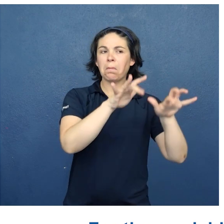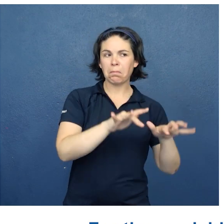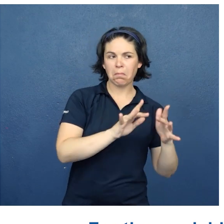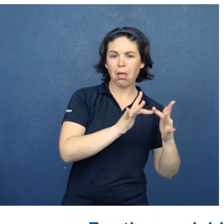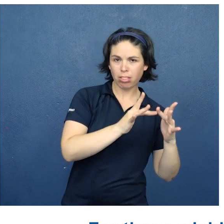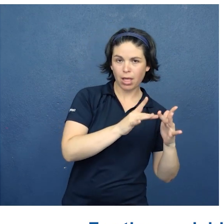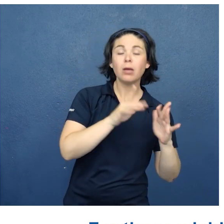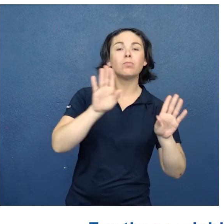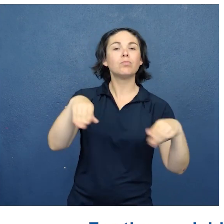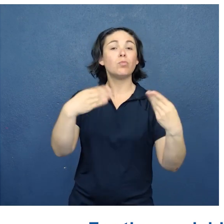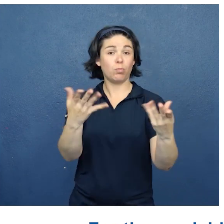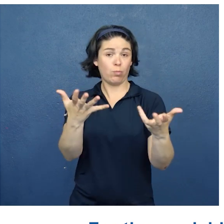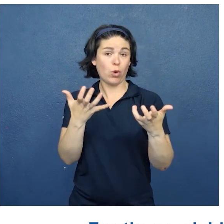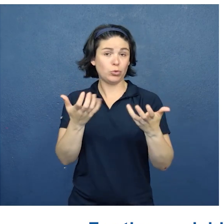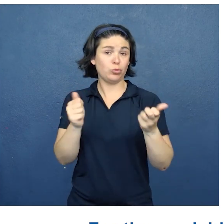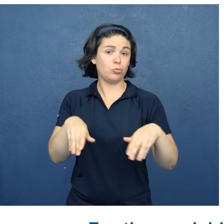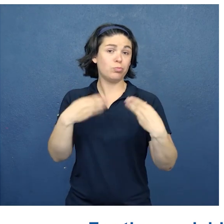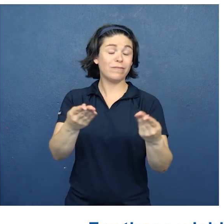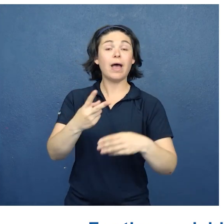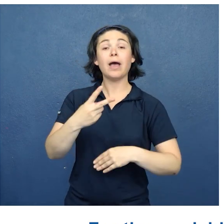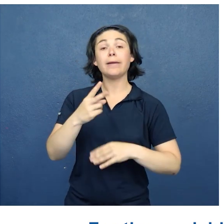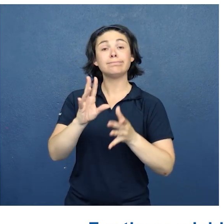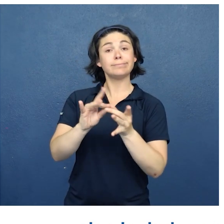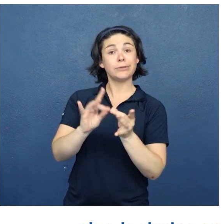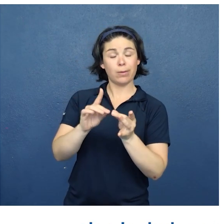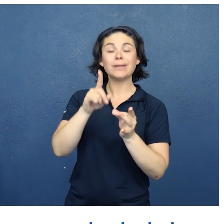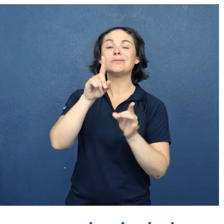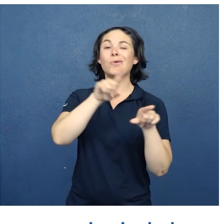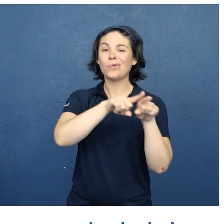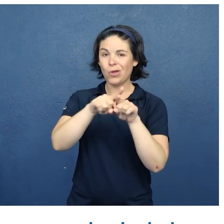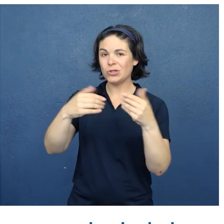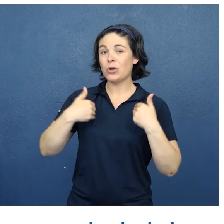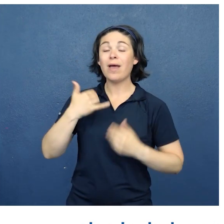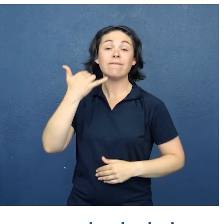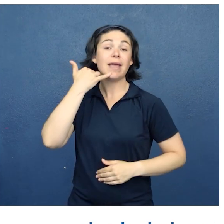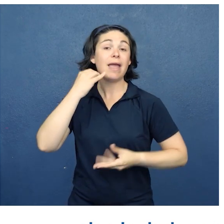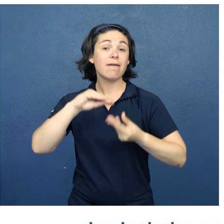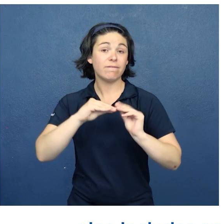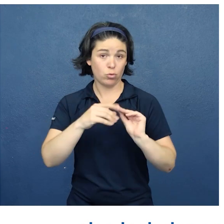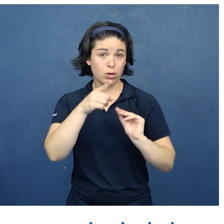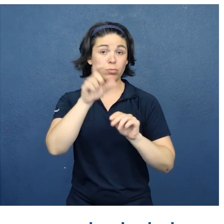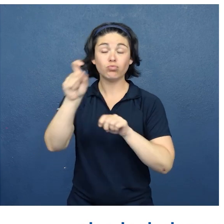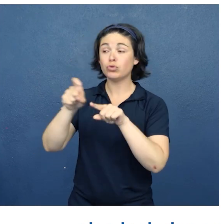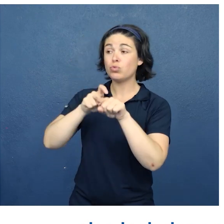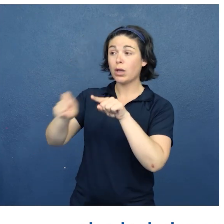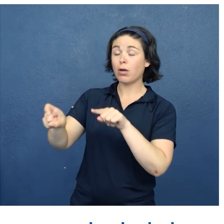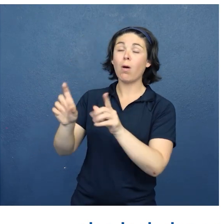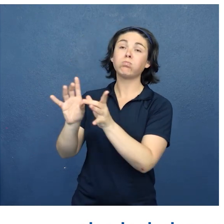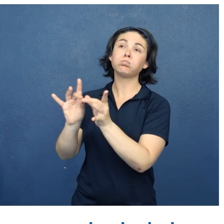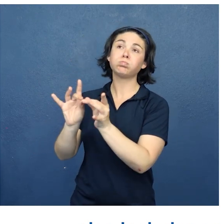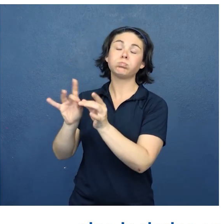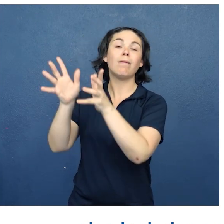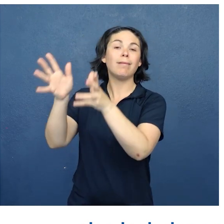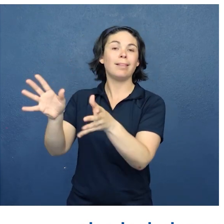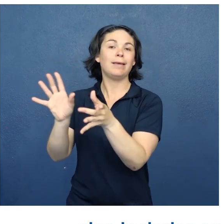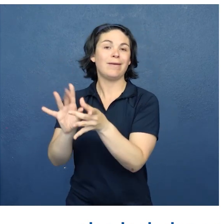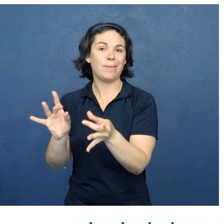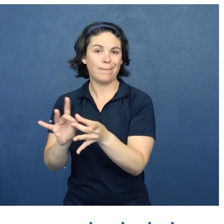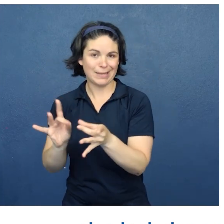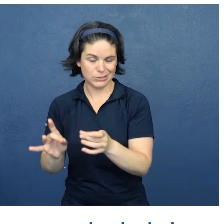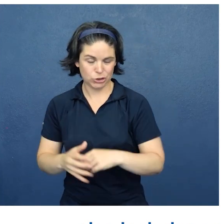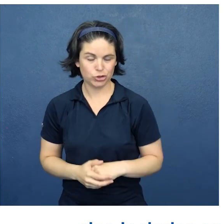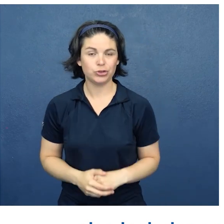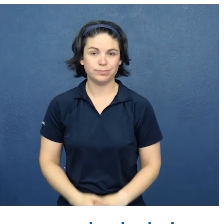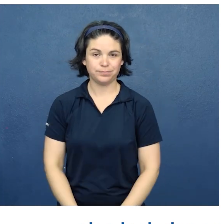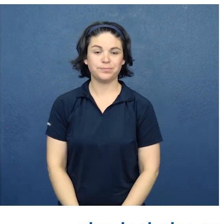to provide verbal comments instead, this post also includes an MHSA feedback telephone voicemail number that allows you